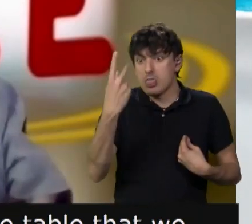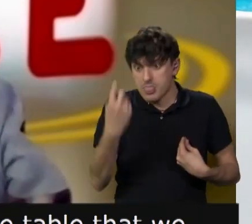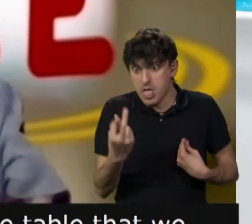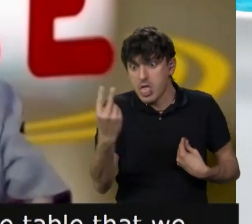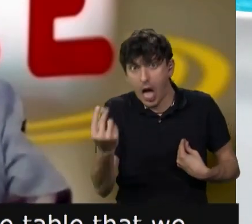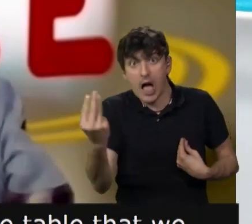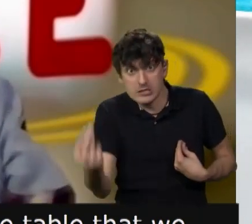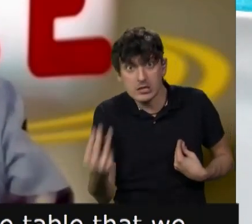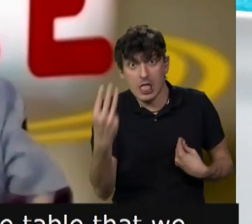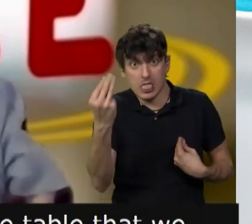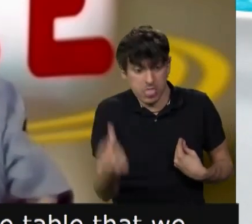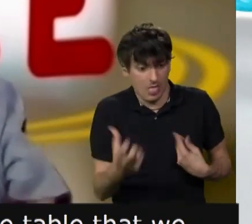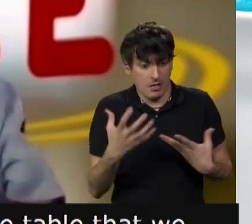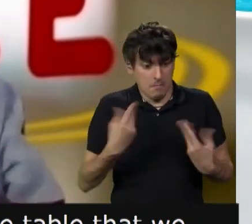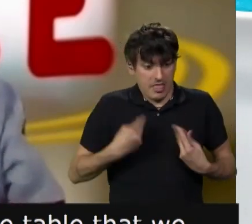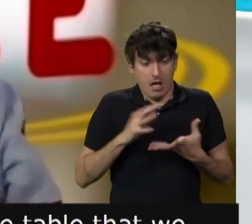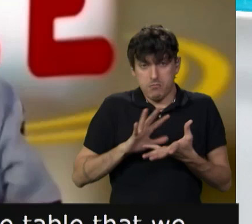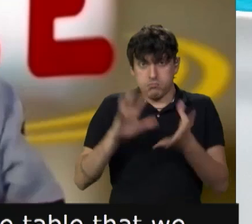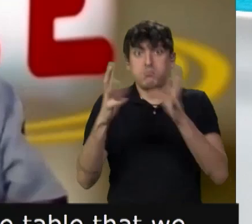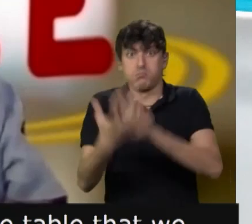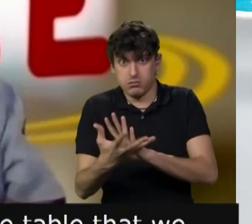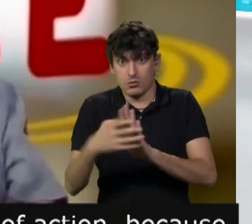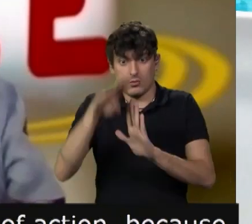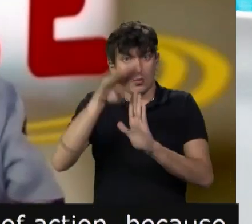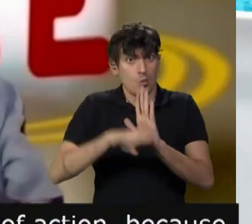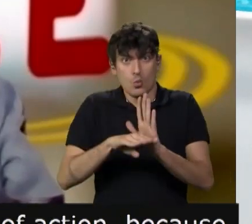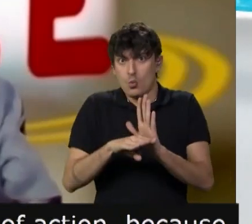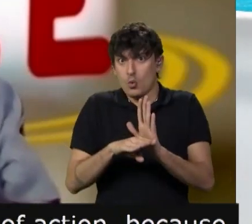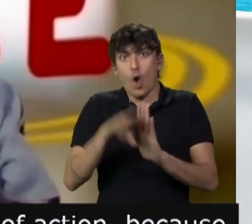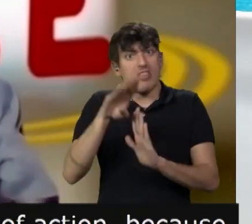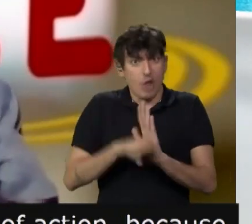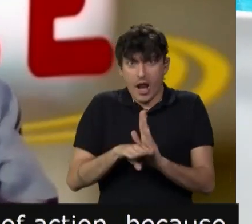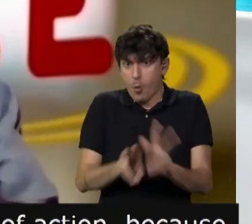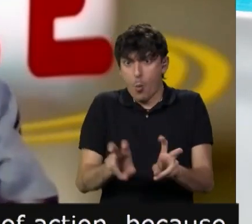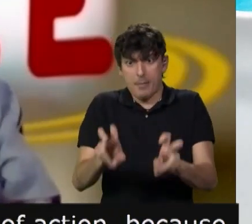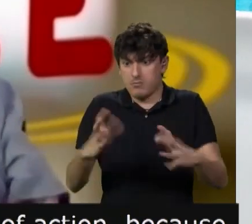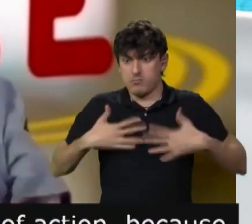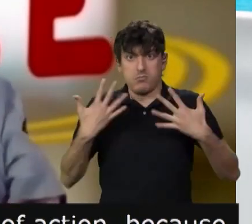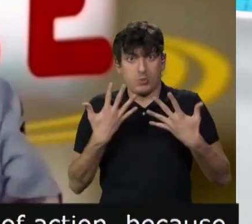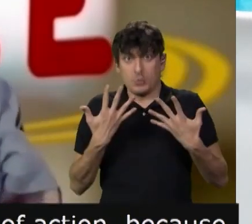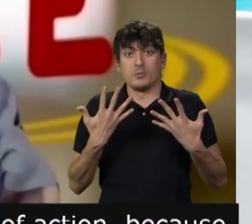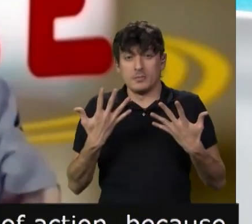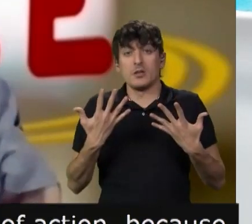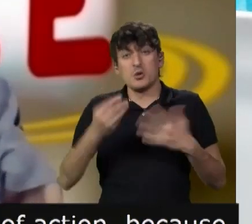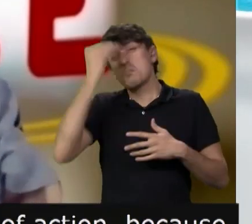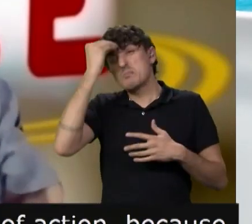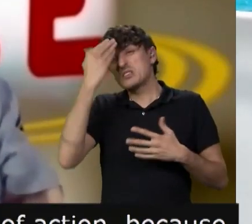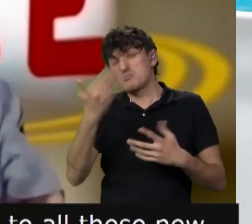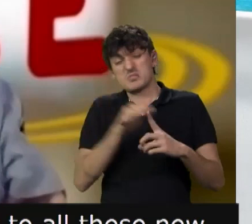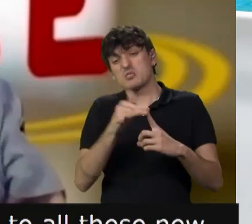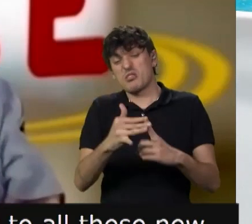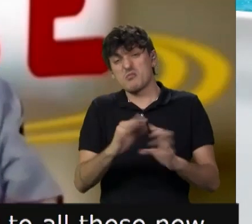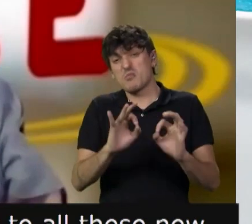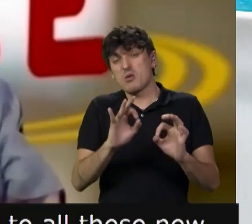our life completely changed and we had to adapt to all these new circumstances in an unexpected fashion. So in